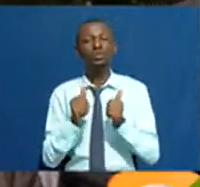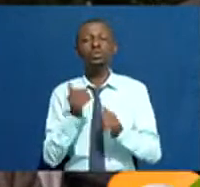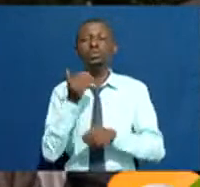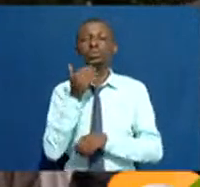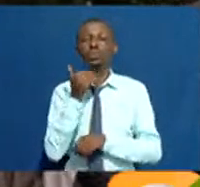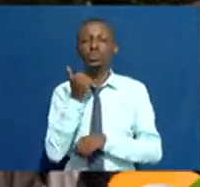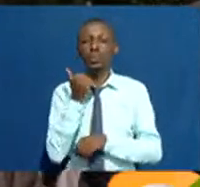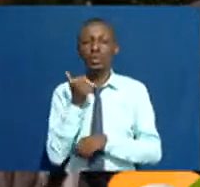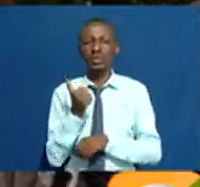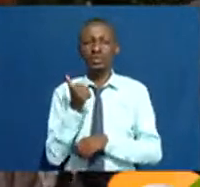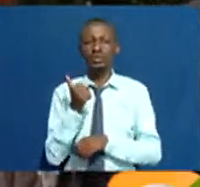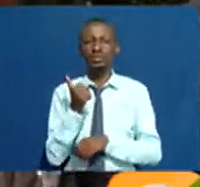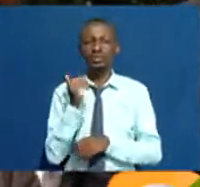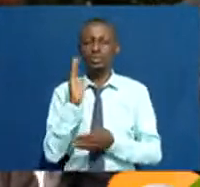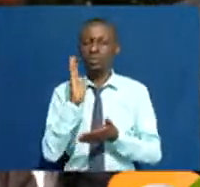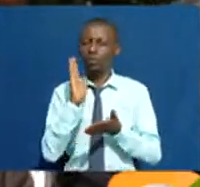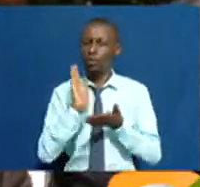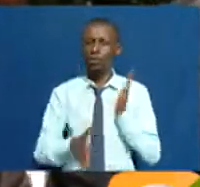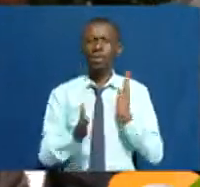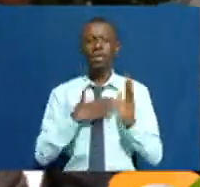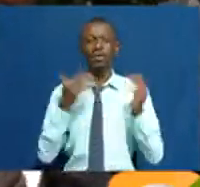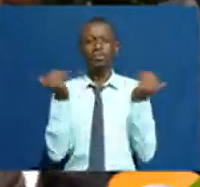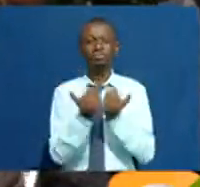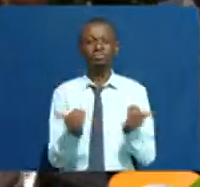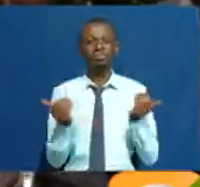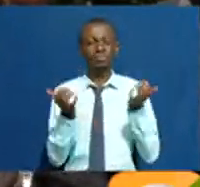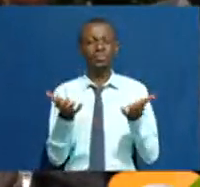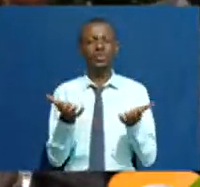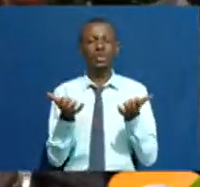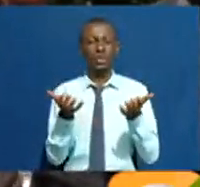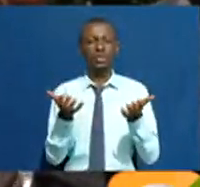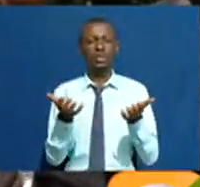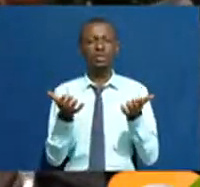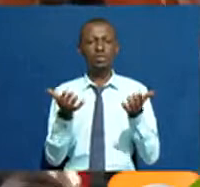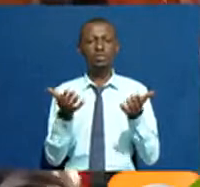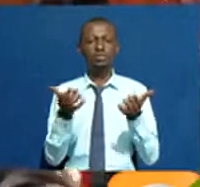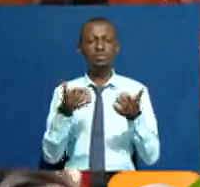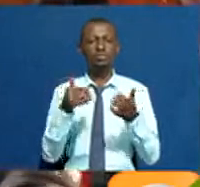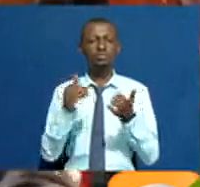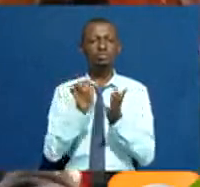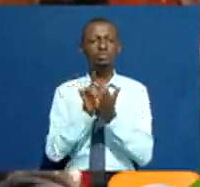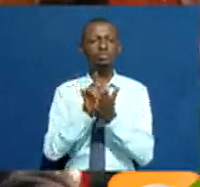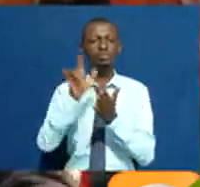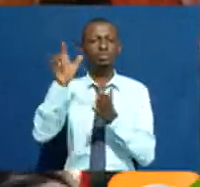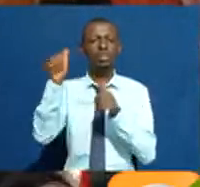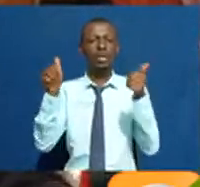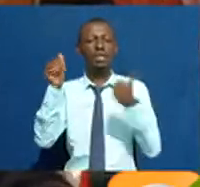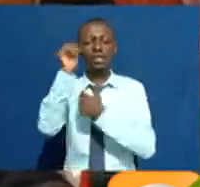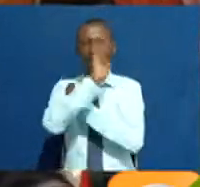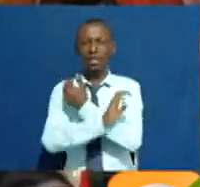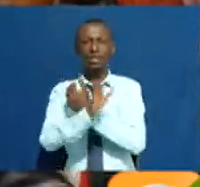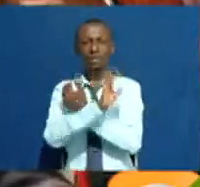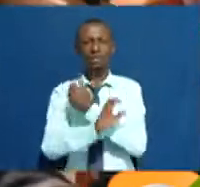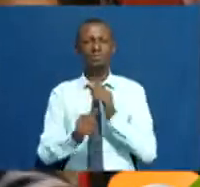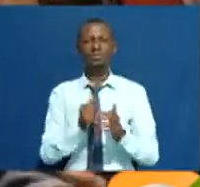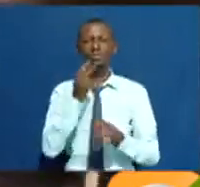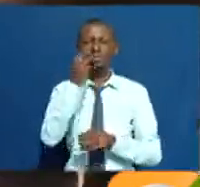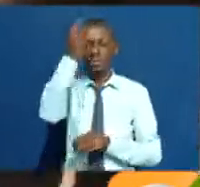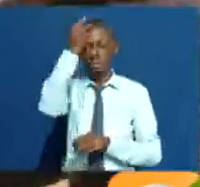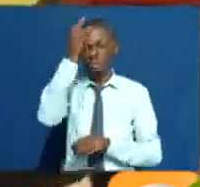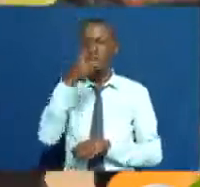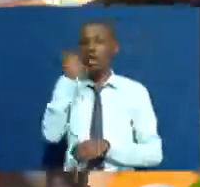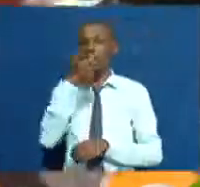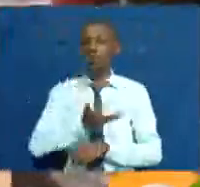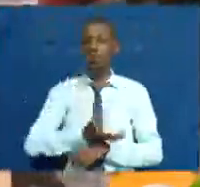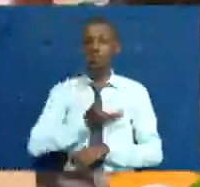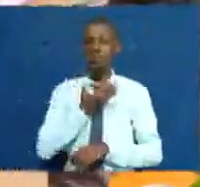tunasitaka kwa haraka kwa sababu watoto wetu wanataka enda another countries. The angry parents have threatened to collect signatures